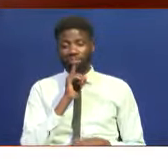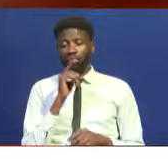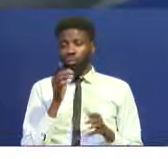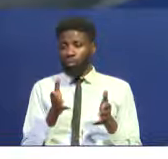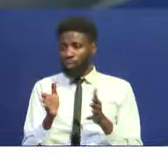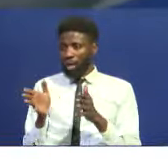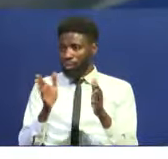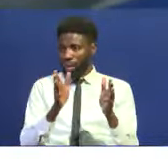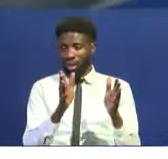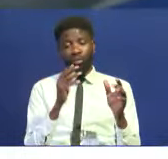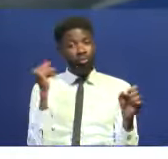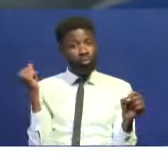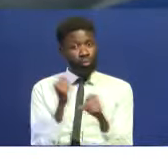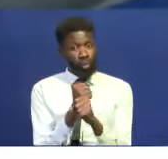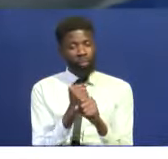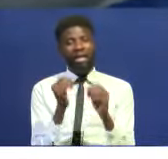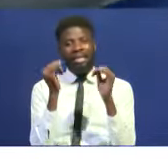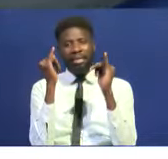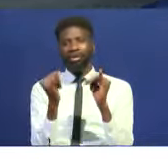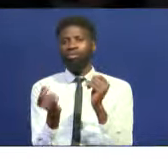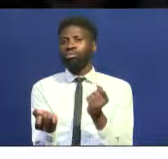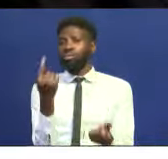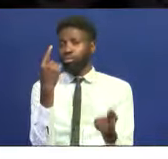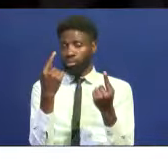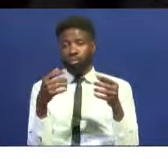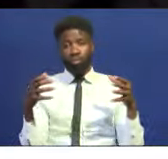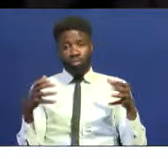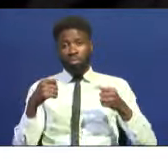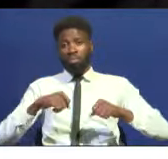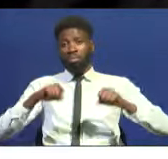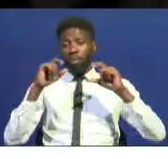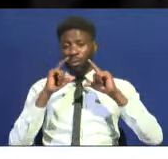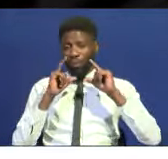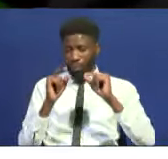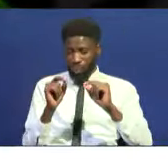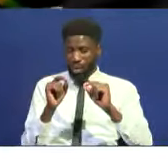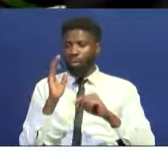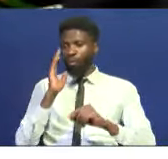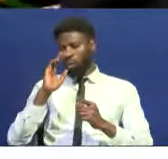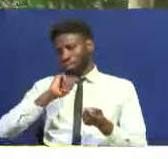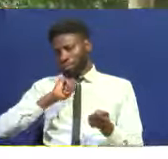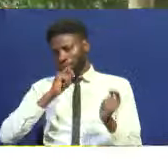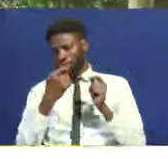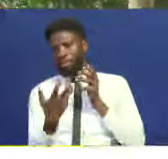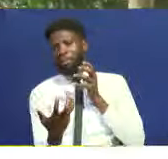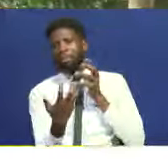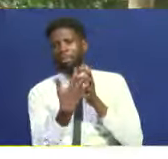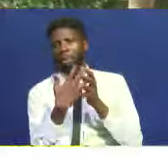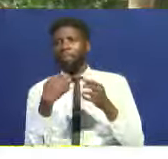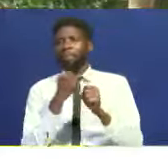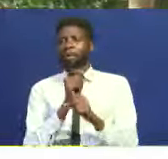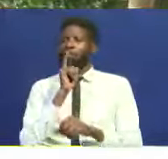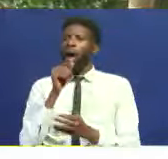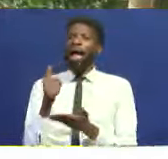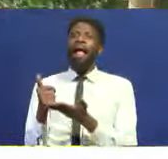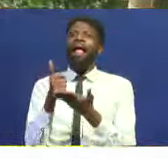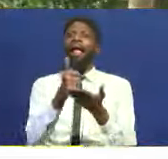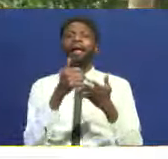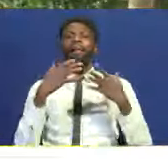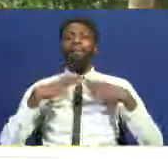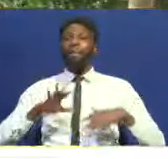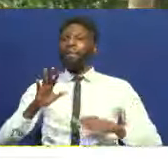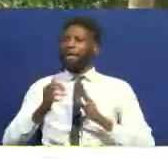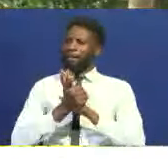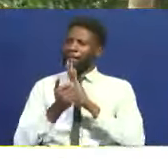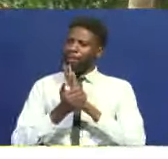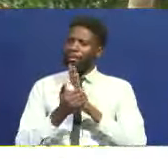market, employers pledged to align accordingly to ensure the potential of the employees is fully realized. Because if you look at the generations that